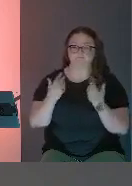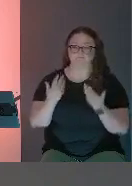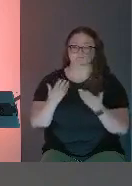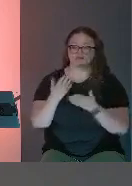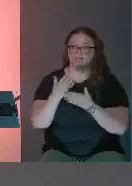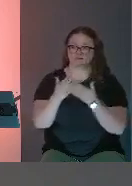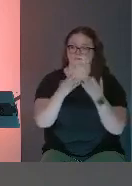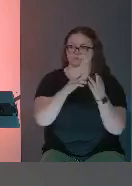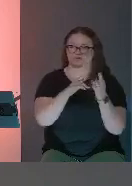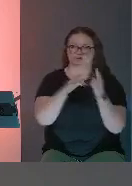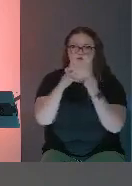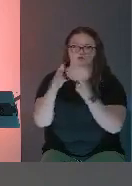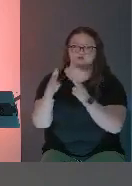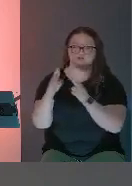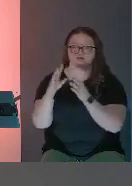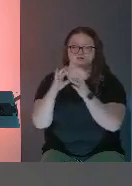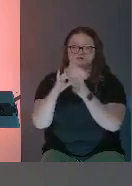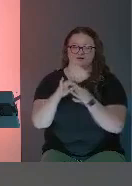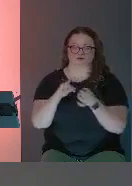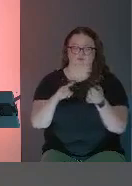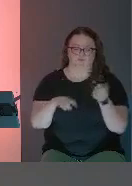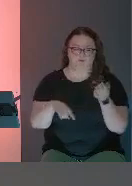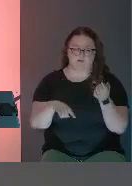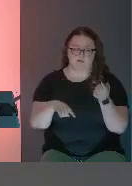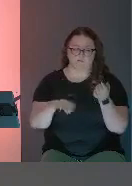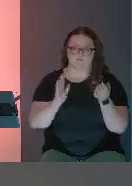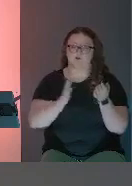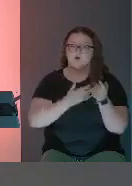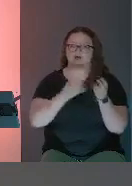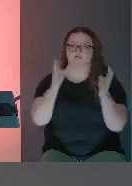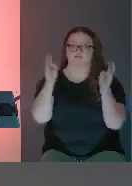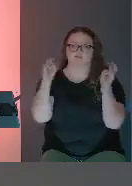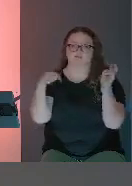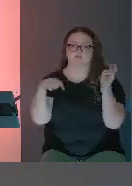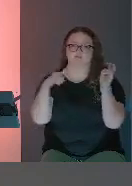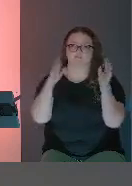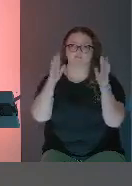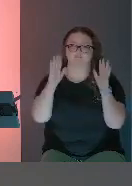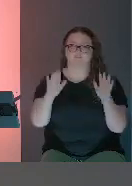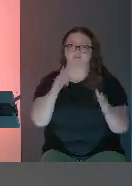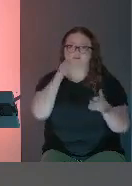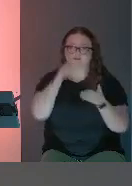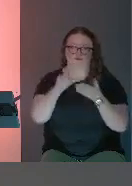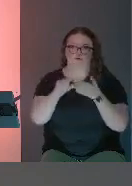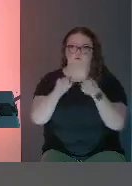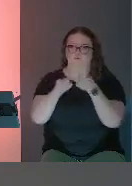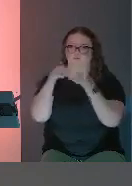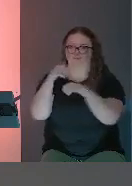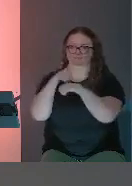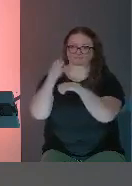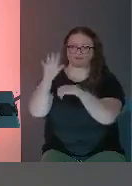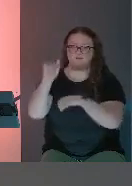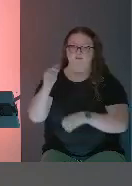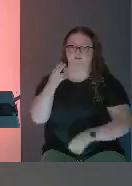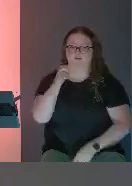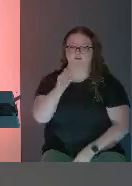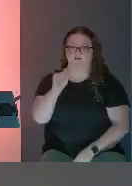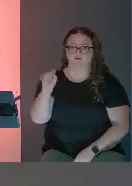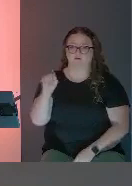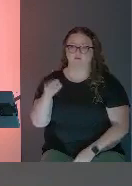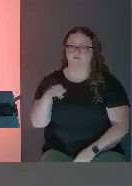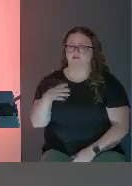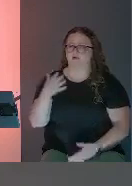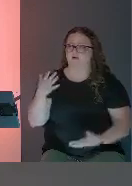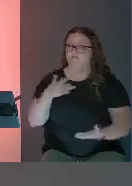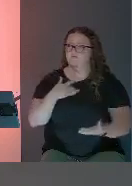some preparation as it relates to our theme in this amazing letter to the Thessalonians. Am I feeling or sensing some feedback